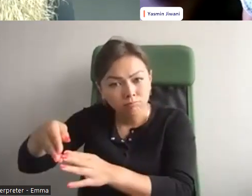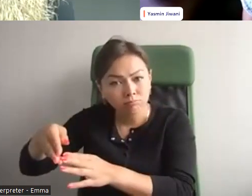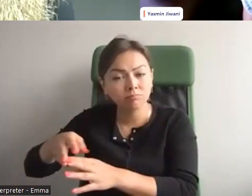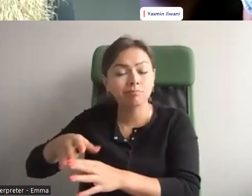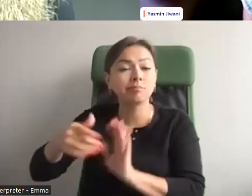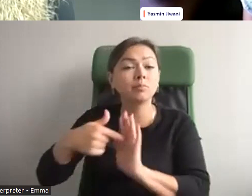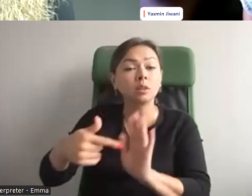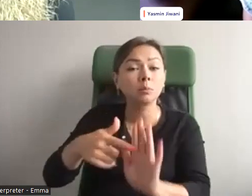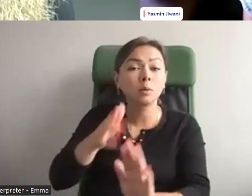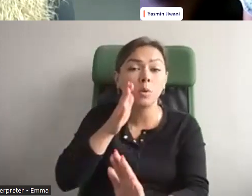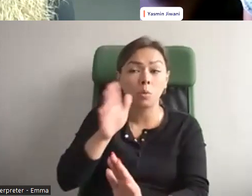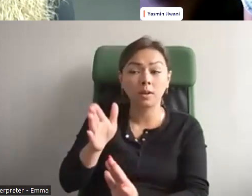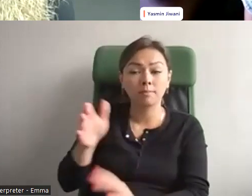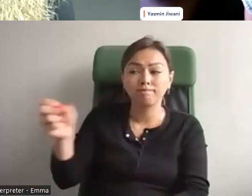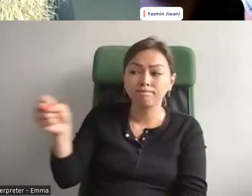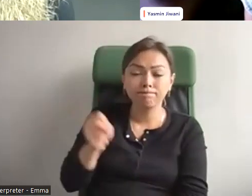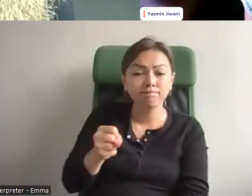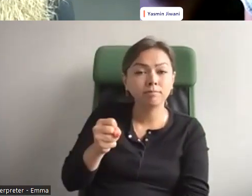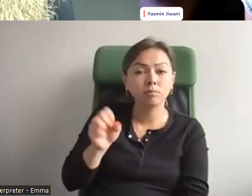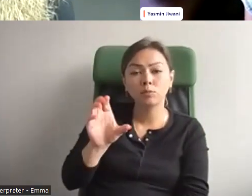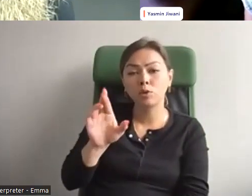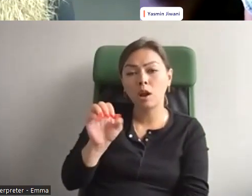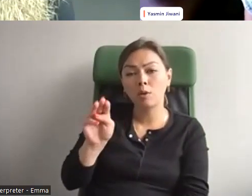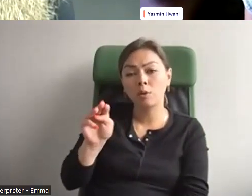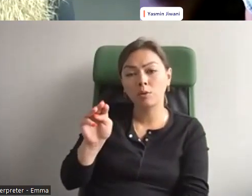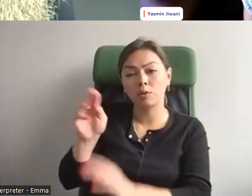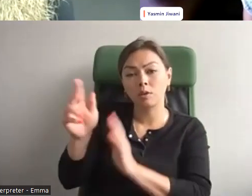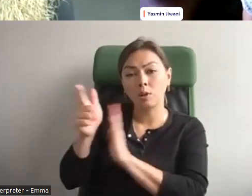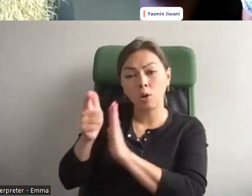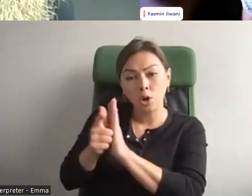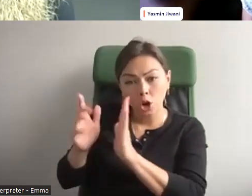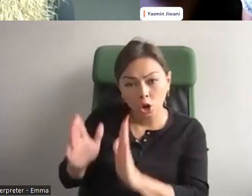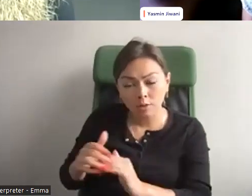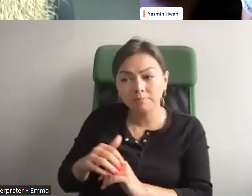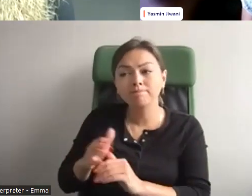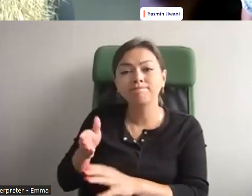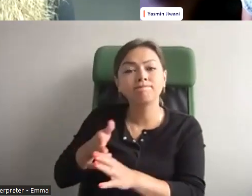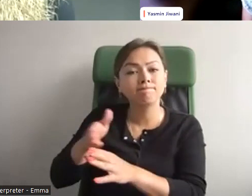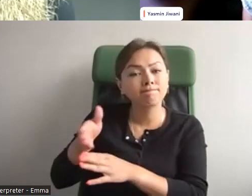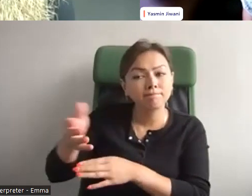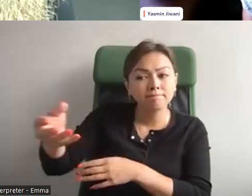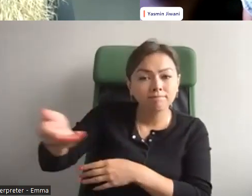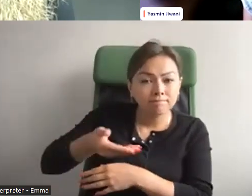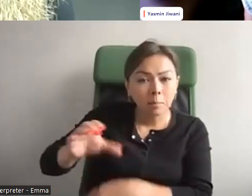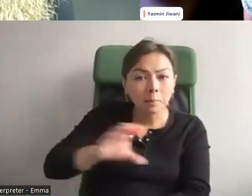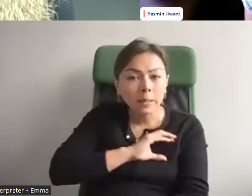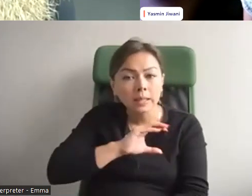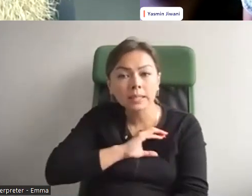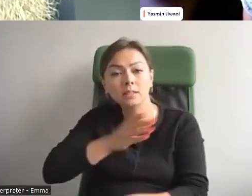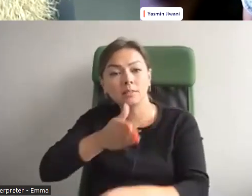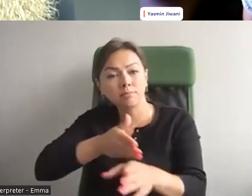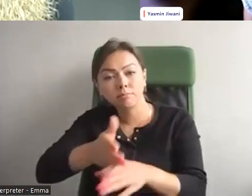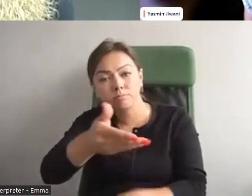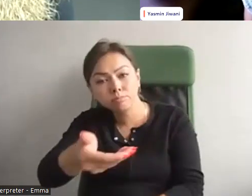crown lawyers present, they would have the police there, they would have the